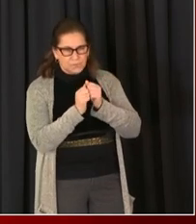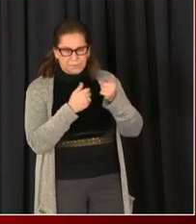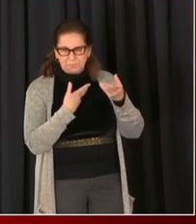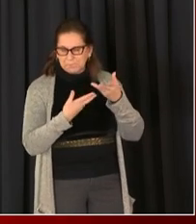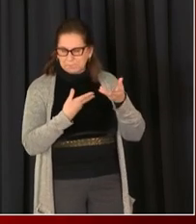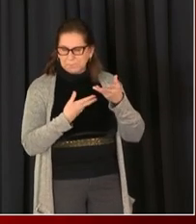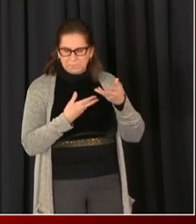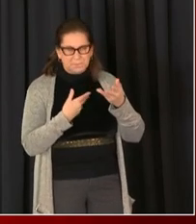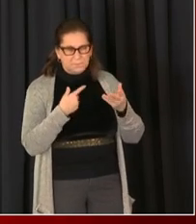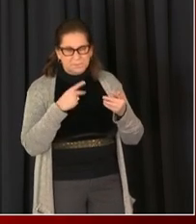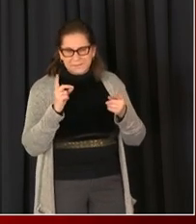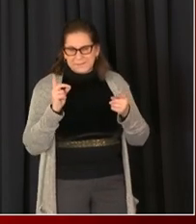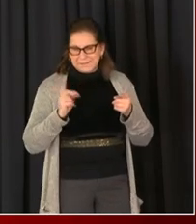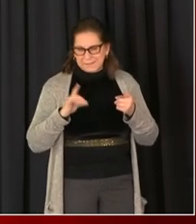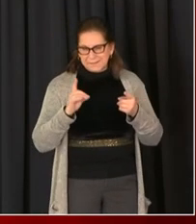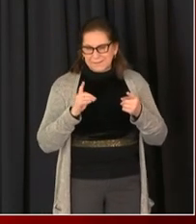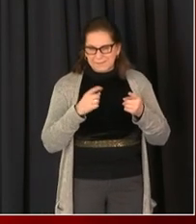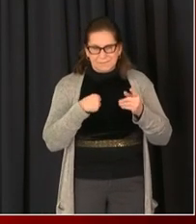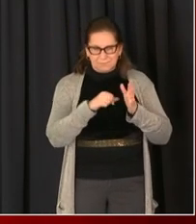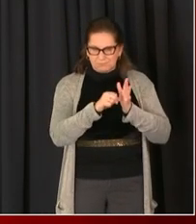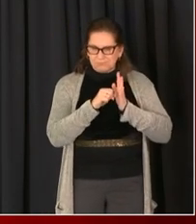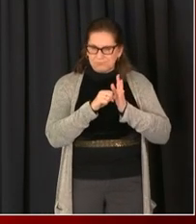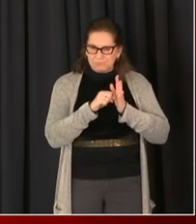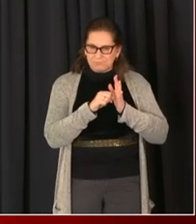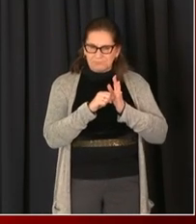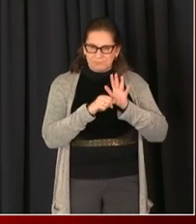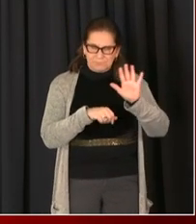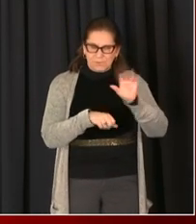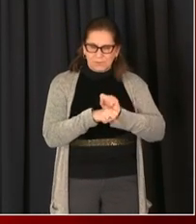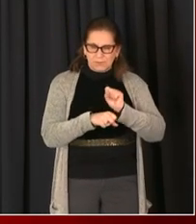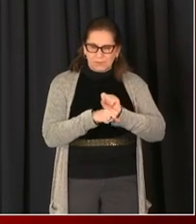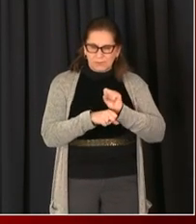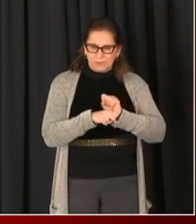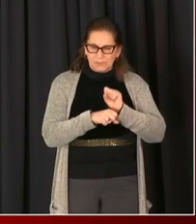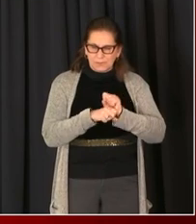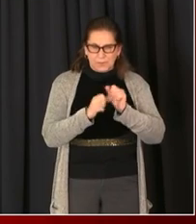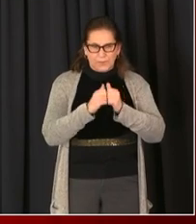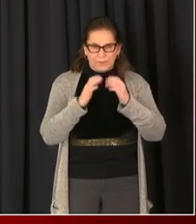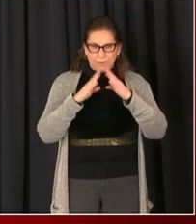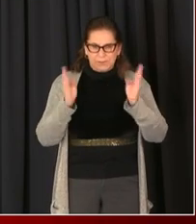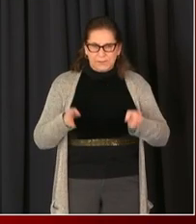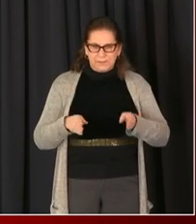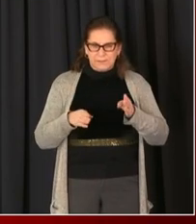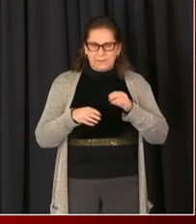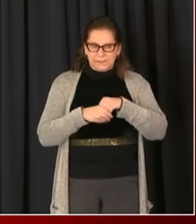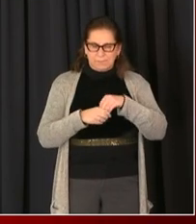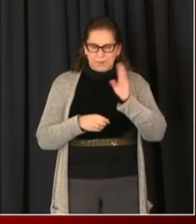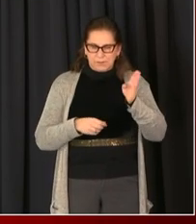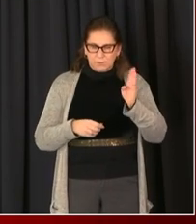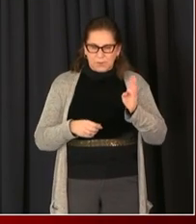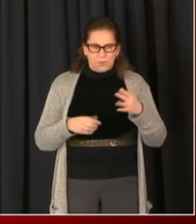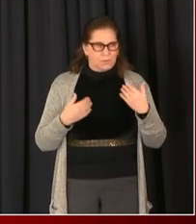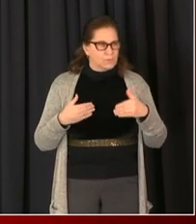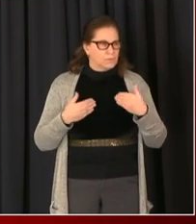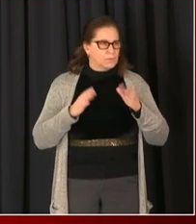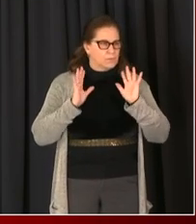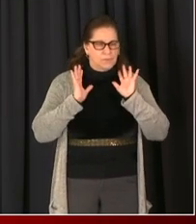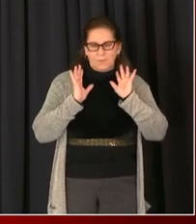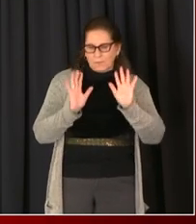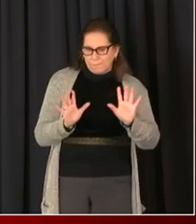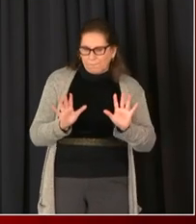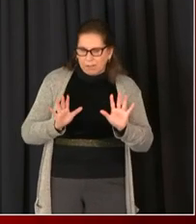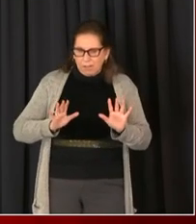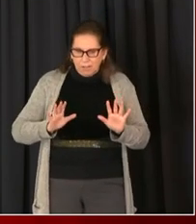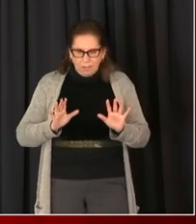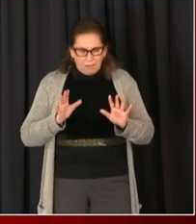with him. I was impressed with his thoughtfulness around housing issues and his love of Baltimore. So we're